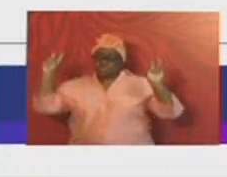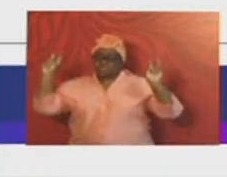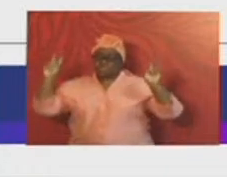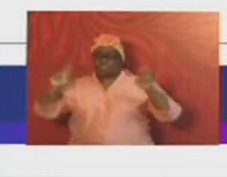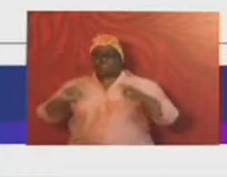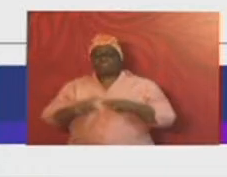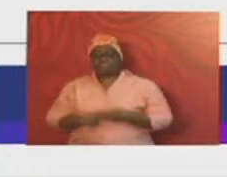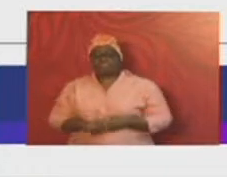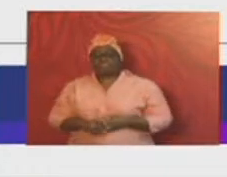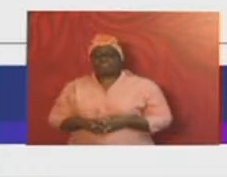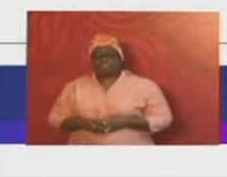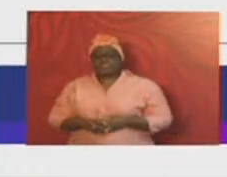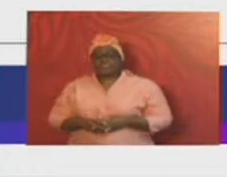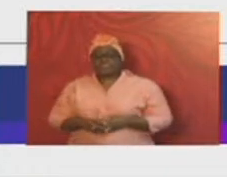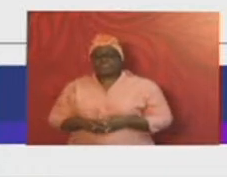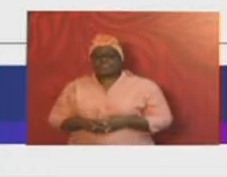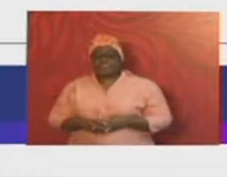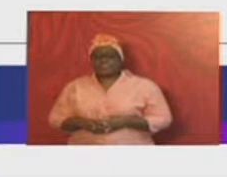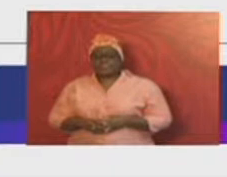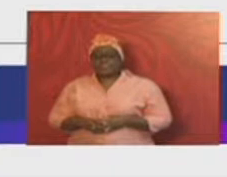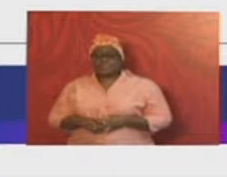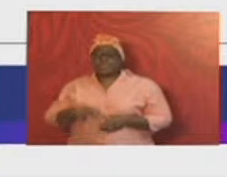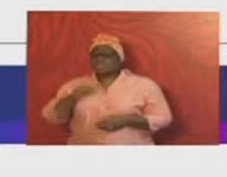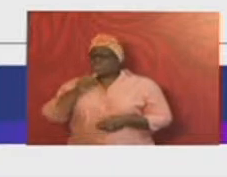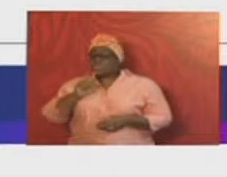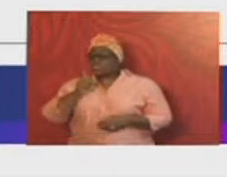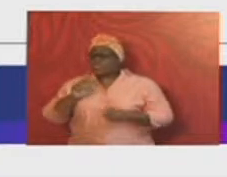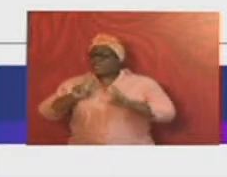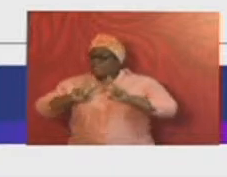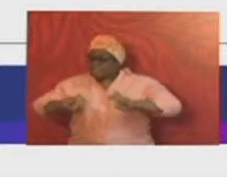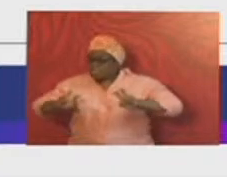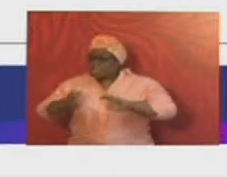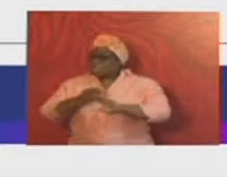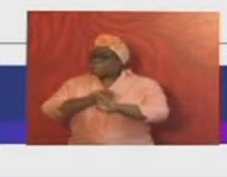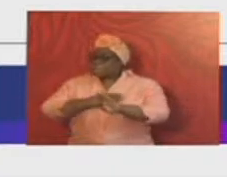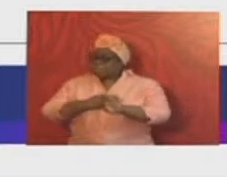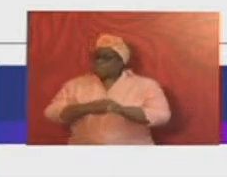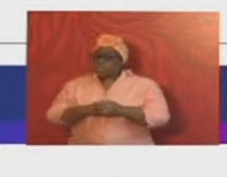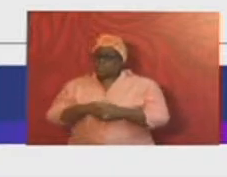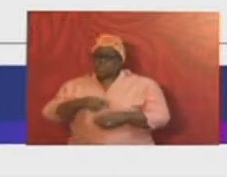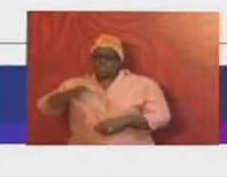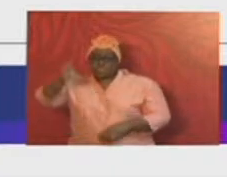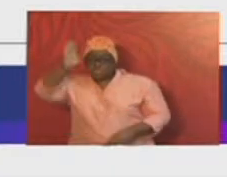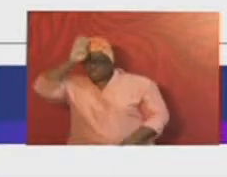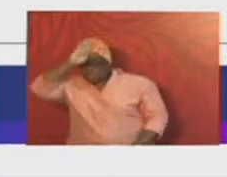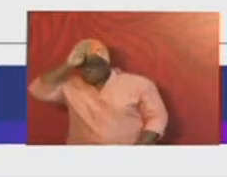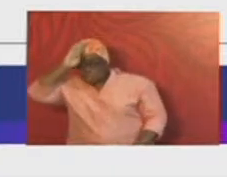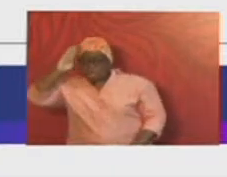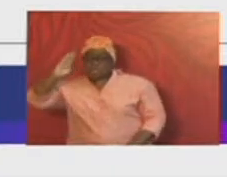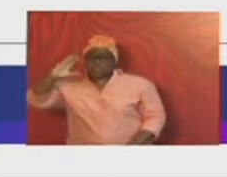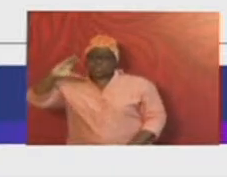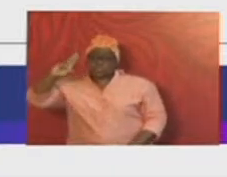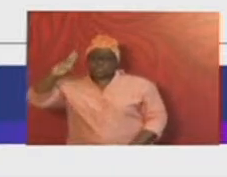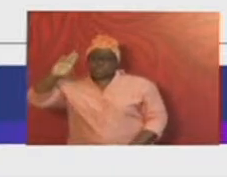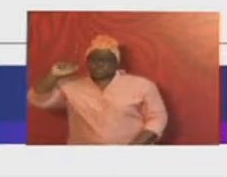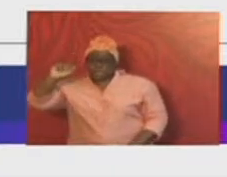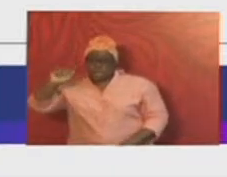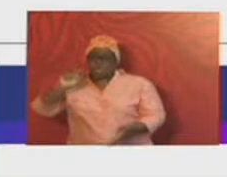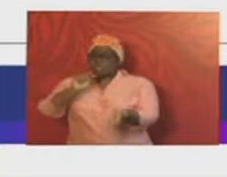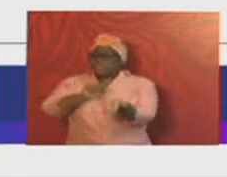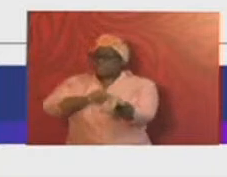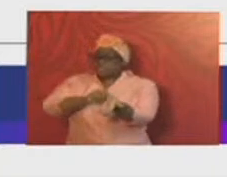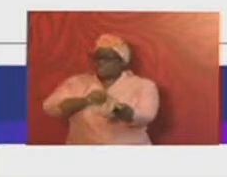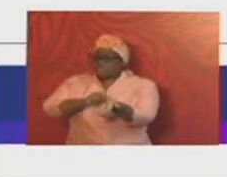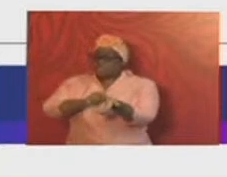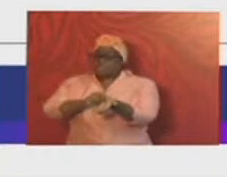you looked at it before, but how have the Cuban nurses been dispersed? I know you said that they were